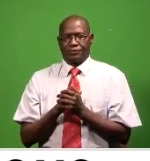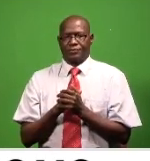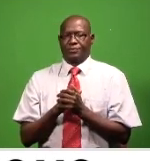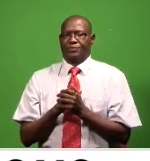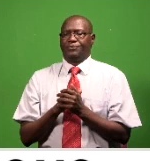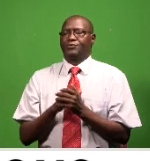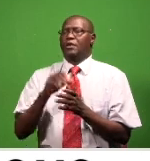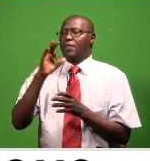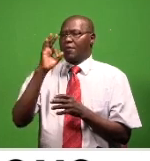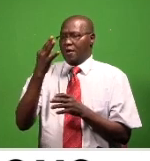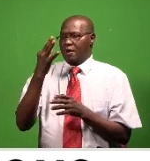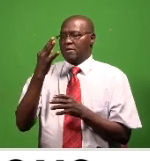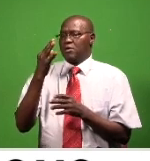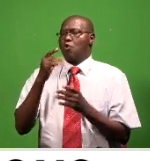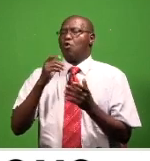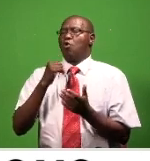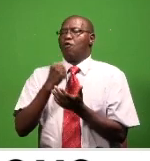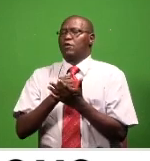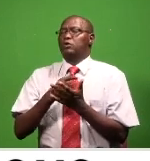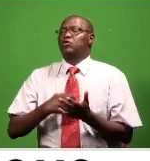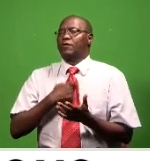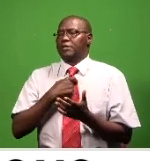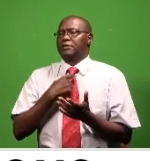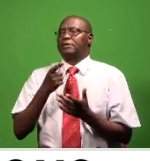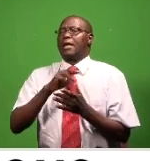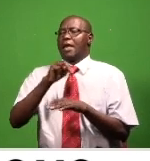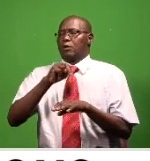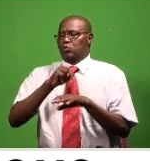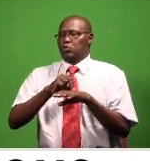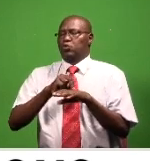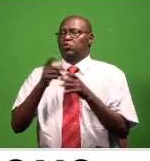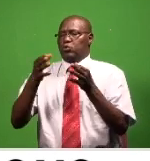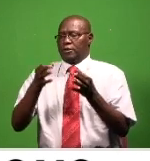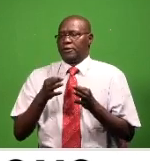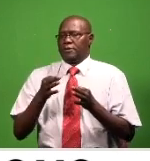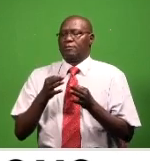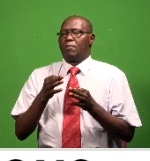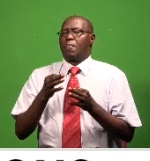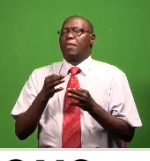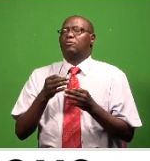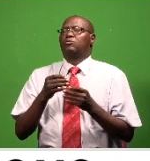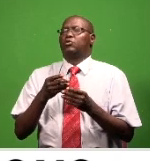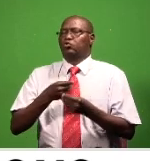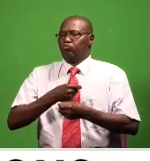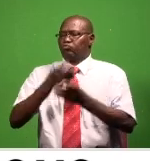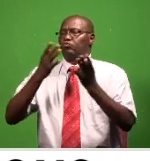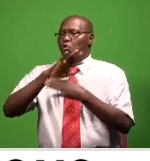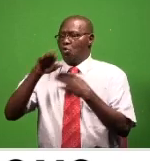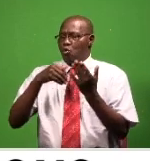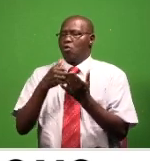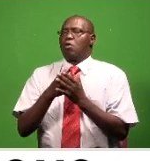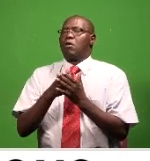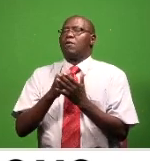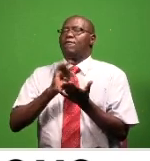the National Treasury, where we wanted to petition for the immediate release of all funds owed to